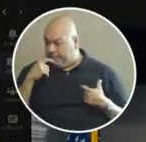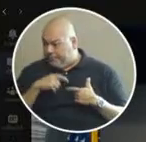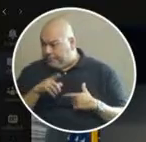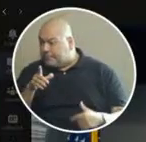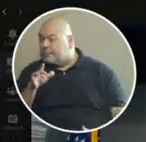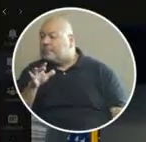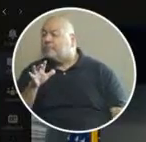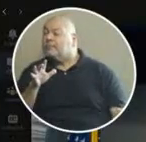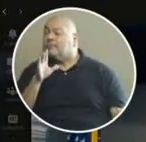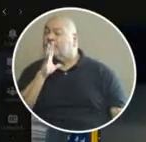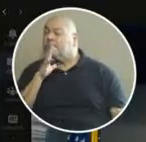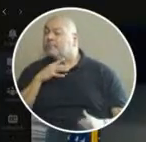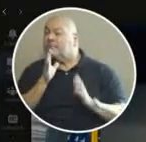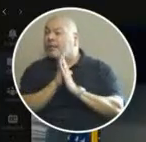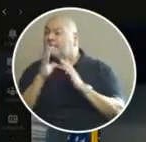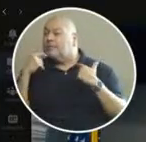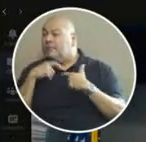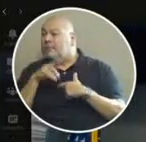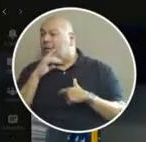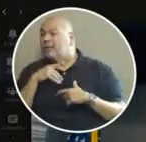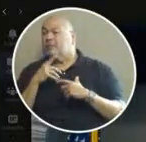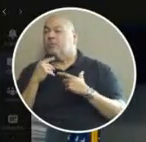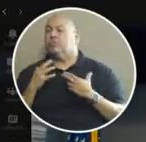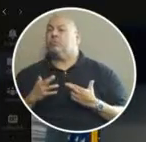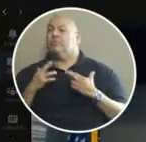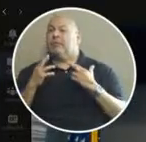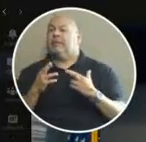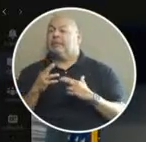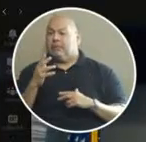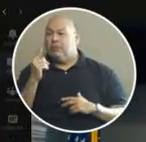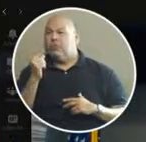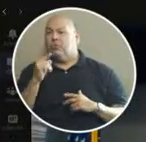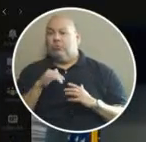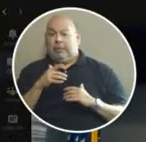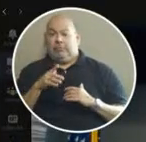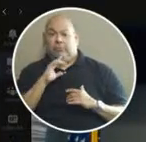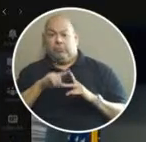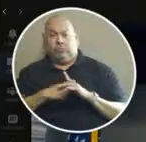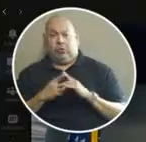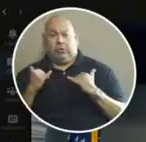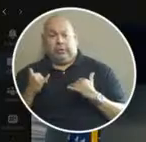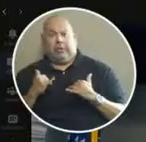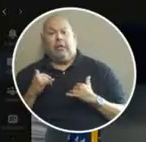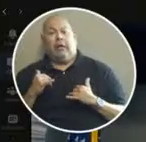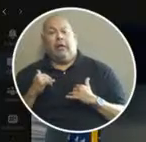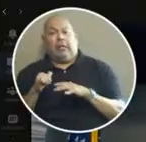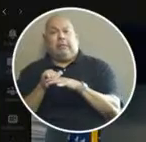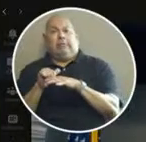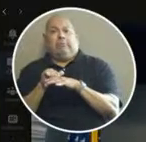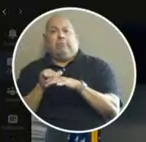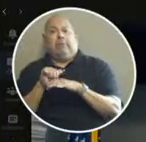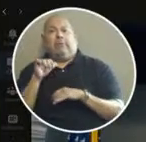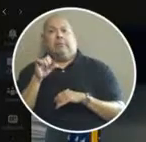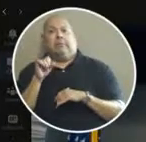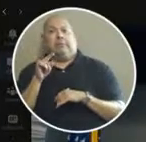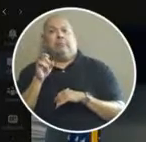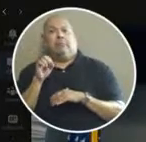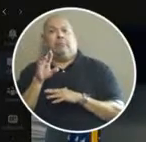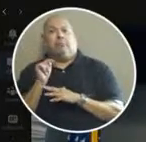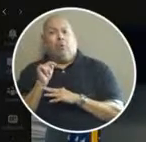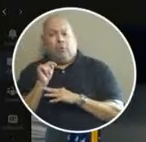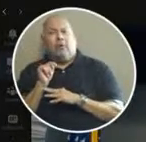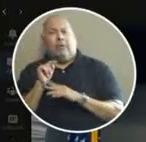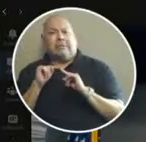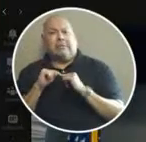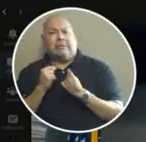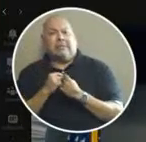pregunta era de qué son las mejores recomendaciones que se pueden dar ahora que van a empezar las prácticas con los deportes.